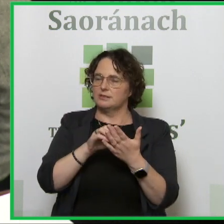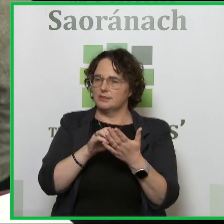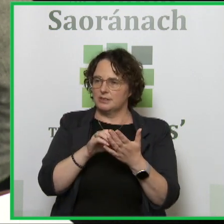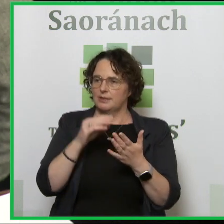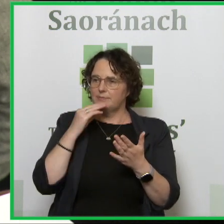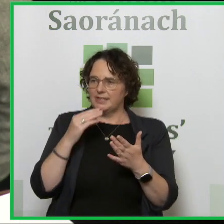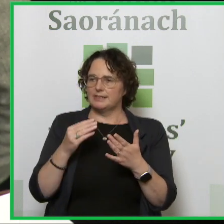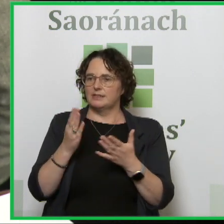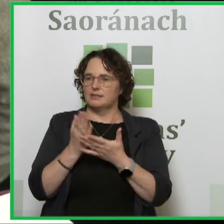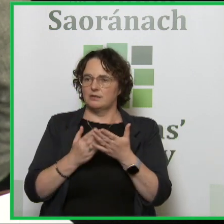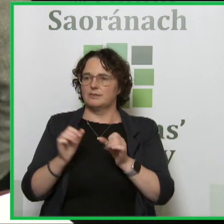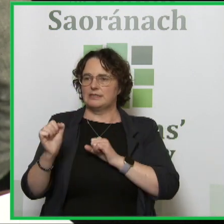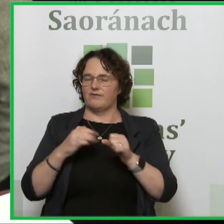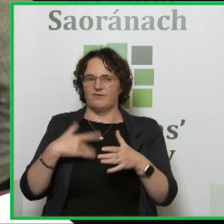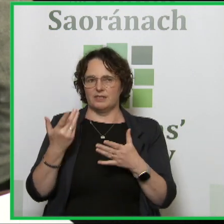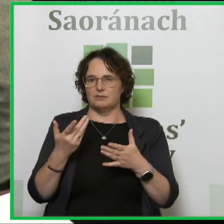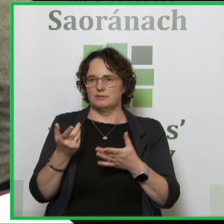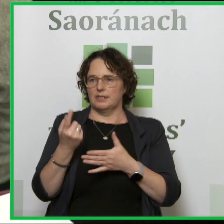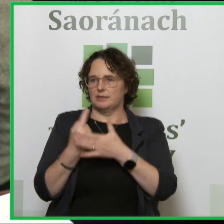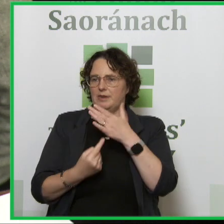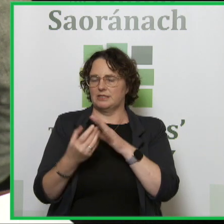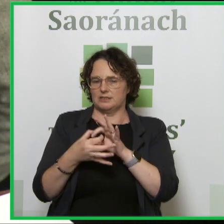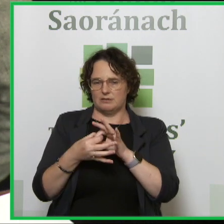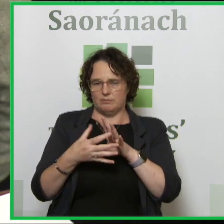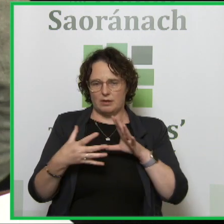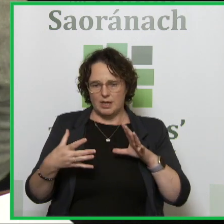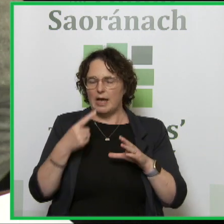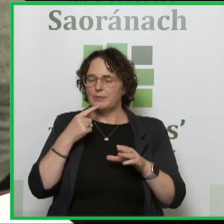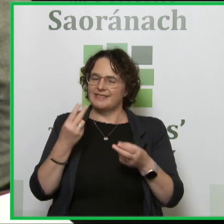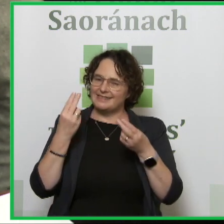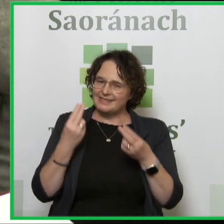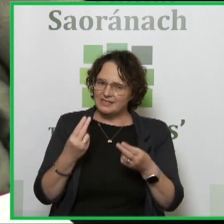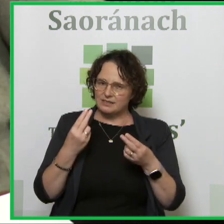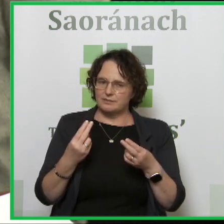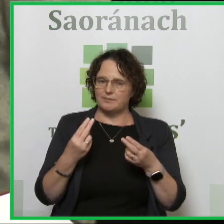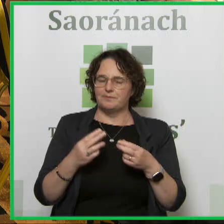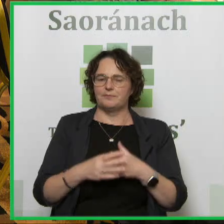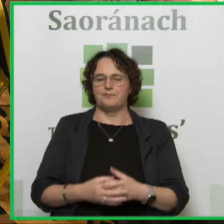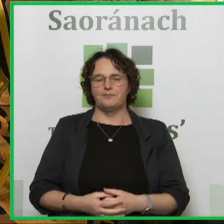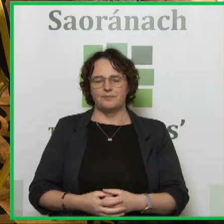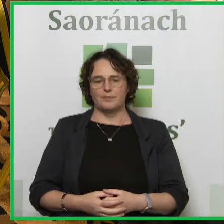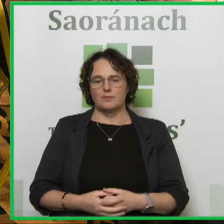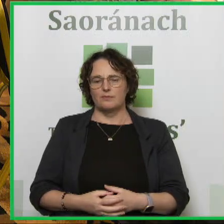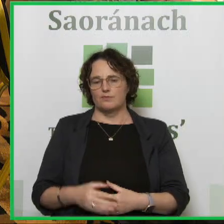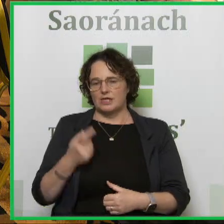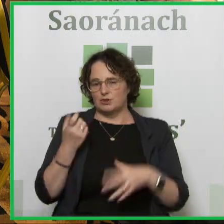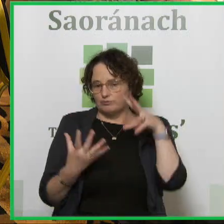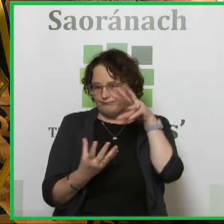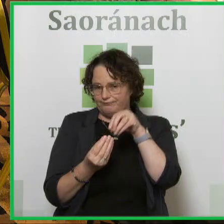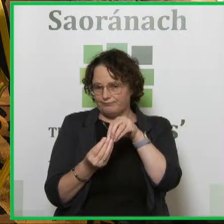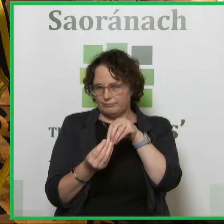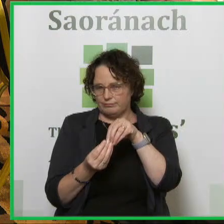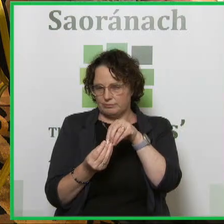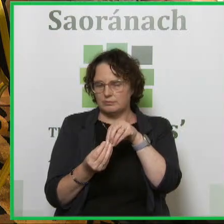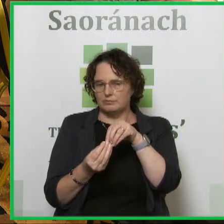of autonomy for some service providers. But this is absolutely necessary. Just less than a minute. Yeah, thanks. In conclusion,